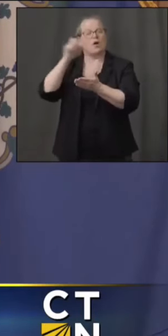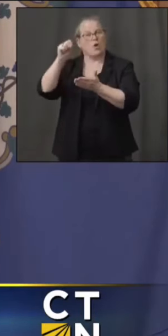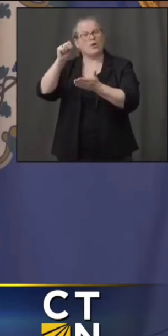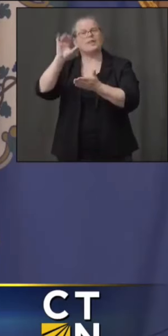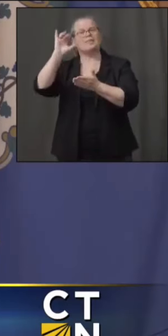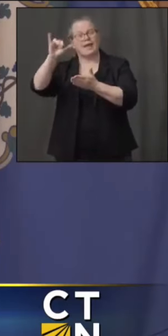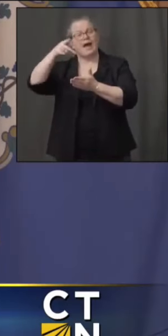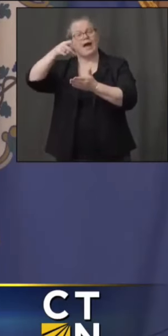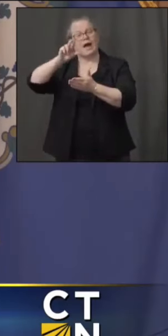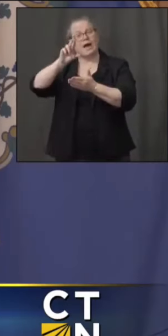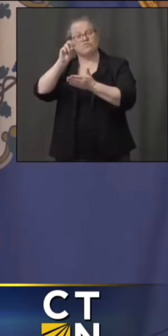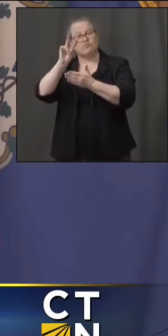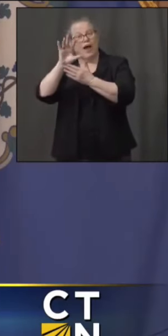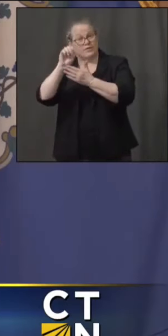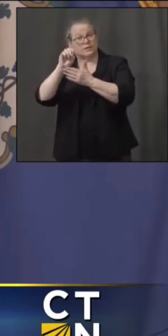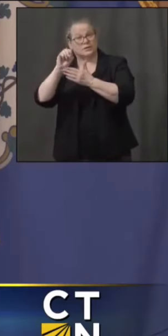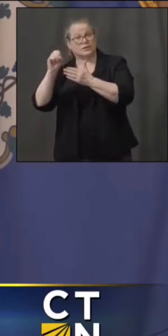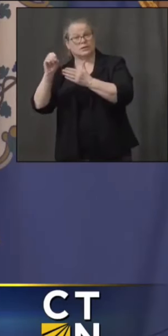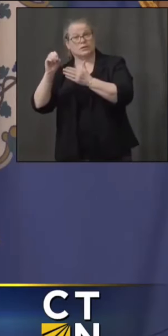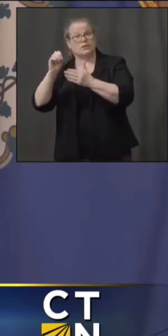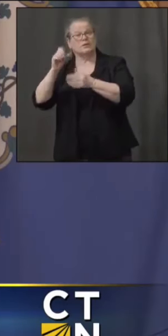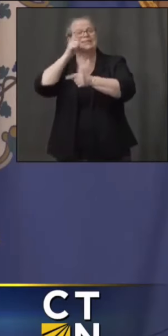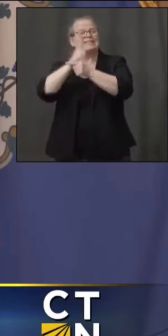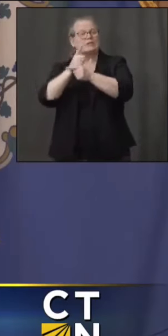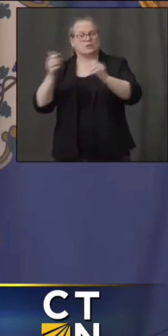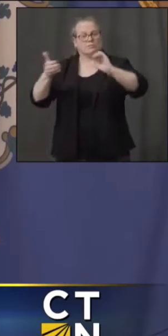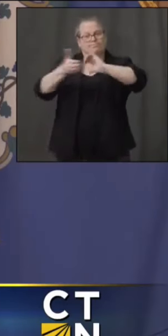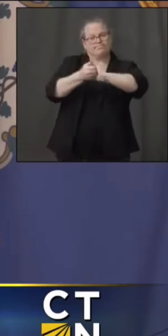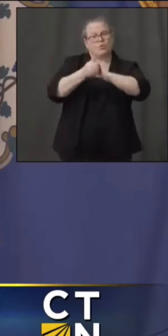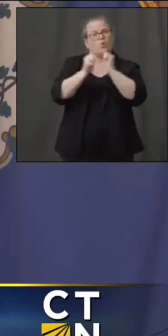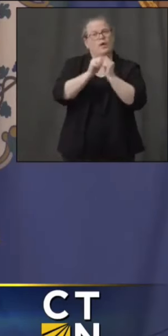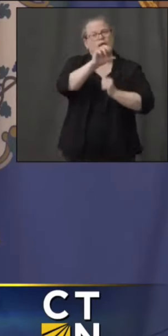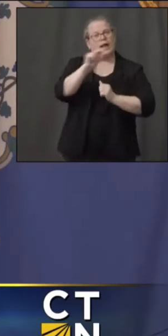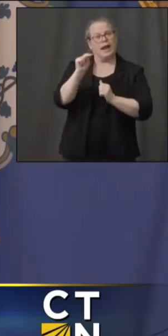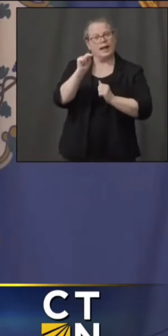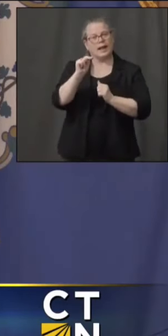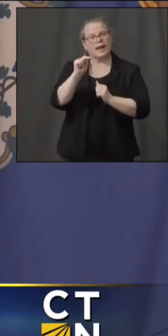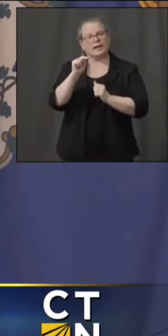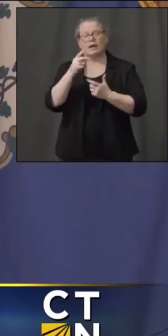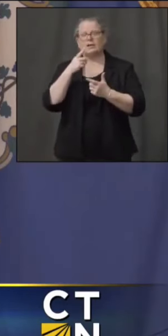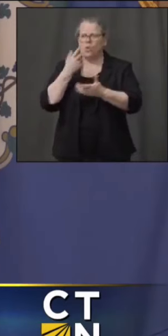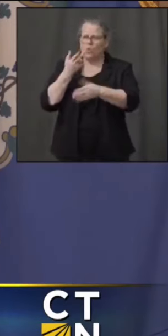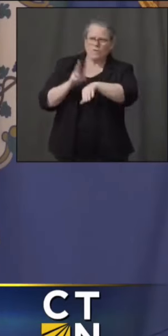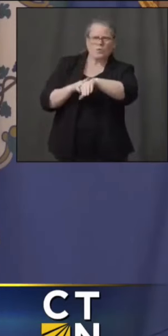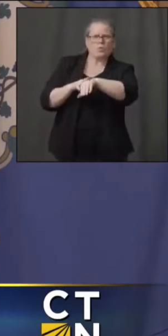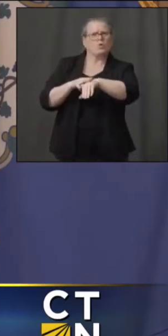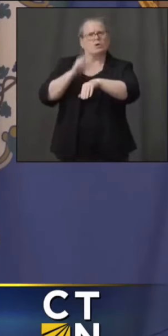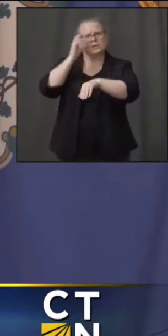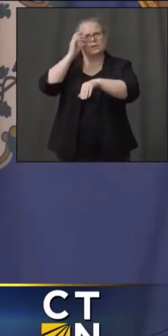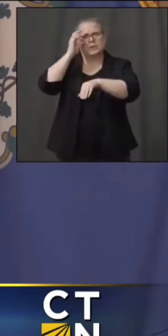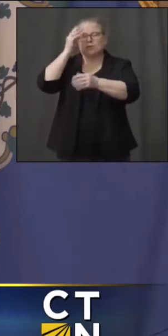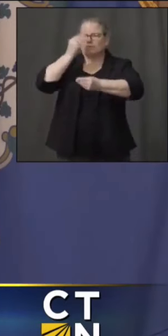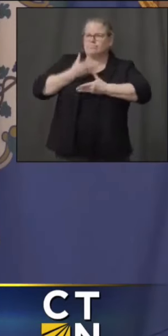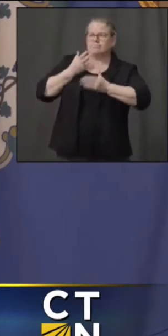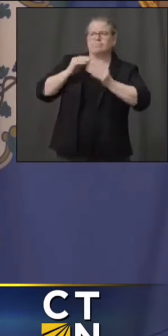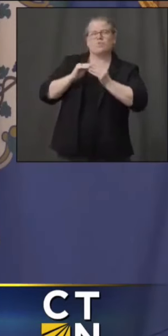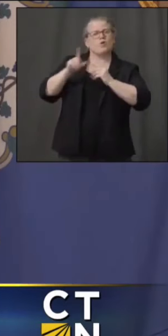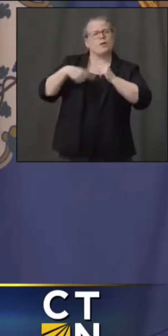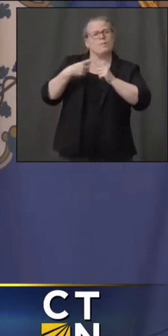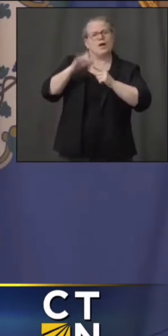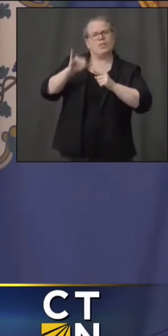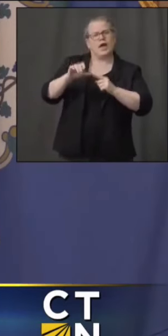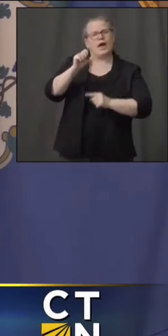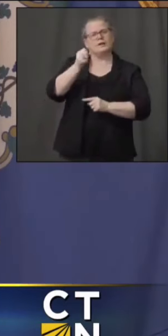Connecticut. You are affiliated closely. And I said, of course. And tell me about Shandong province. And he